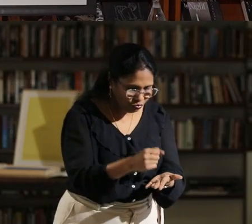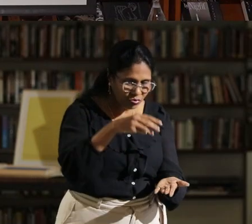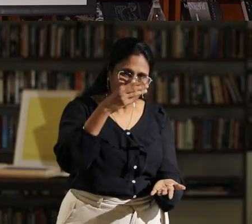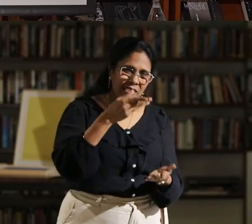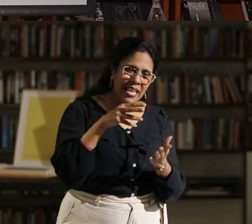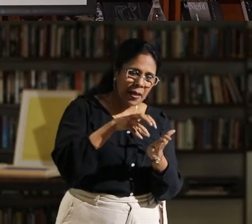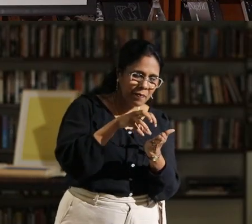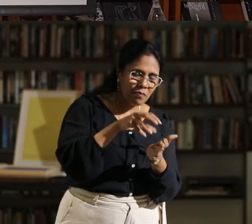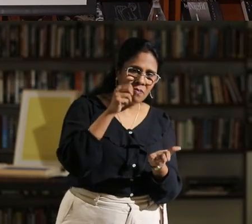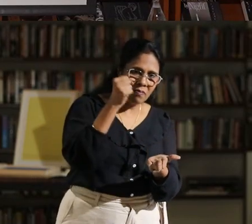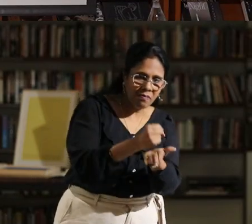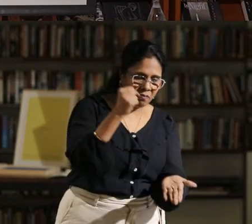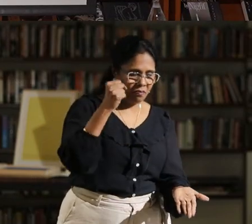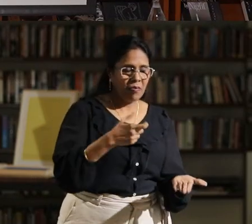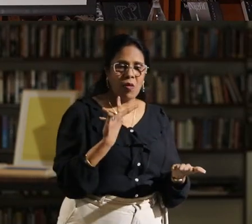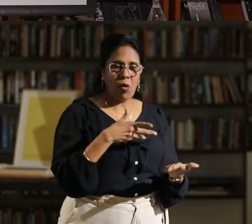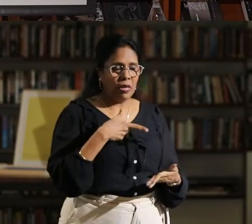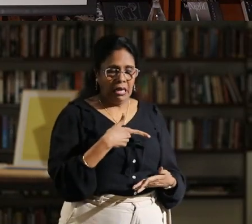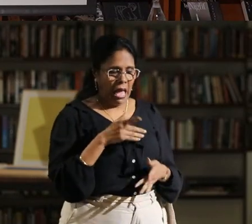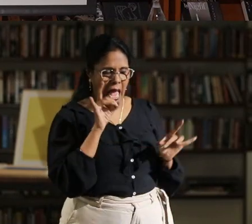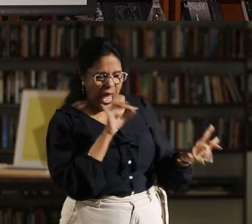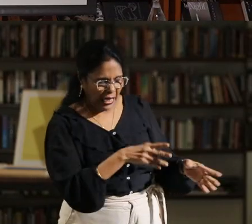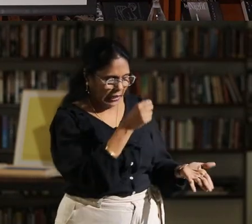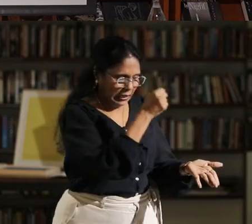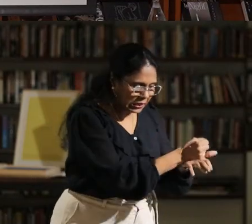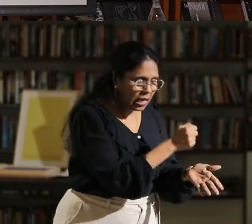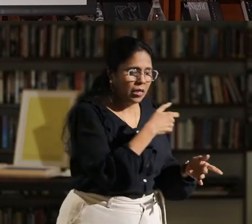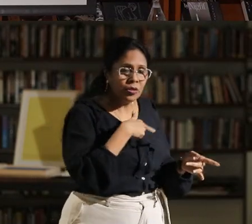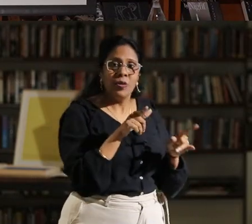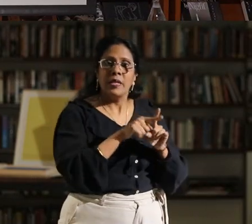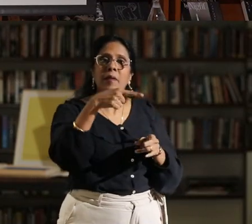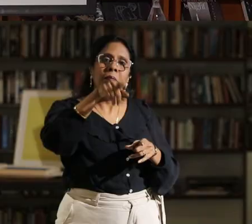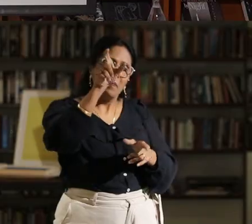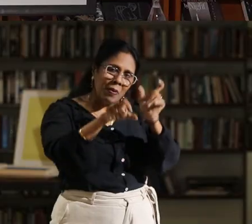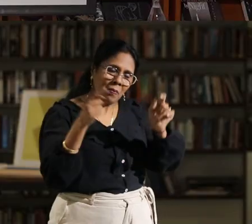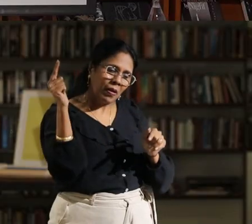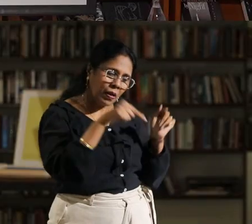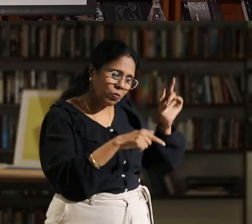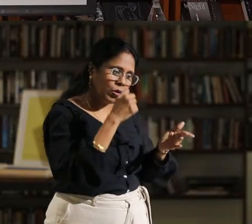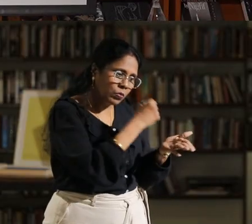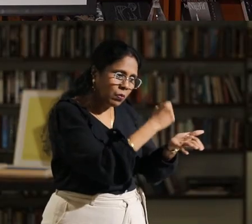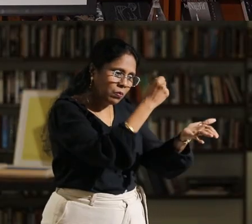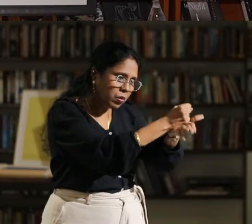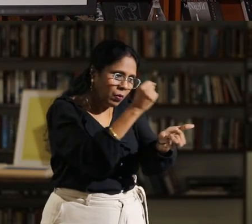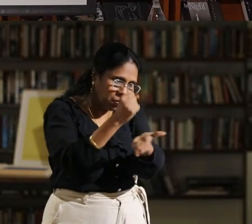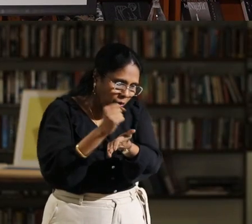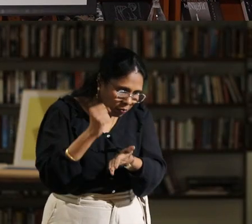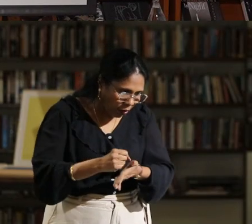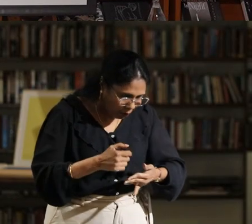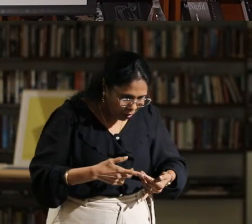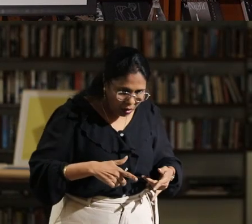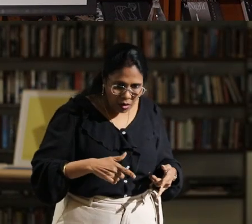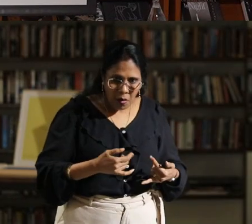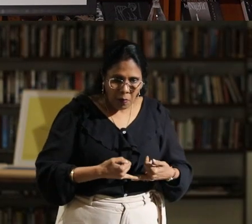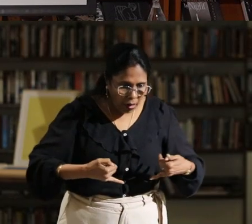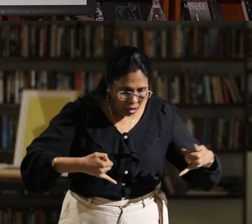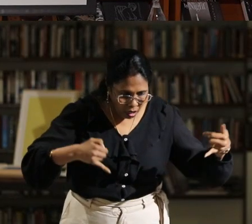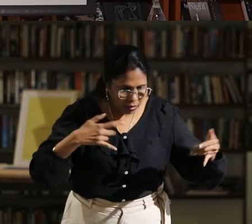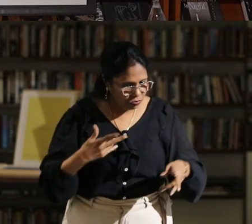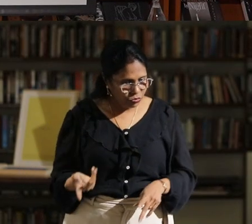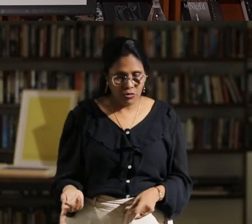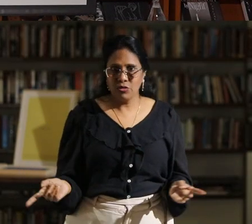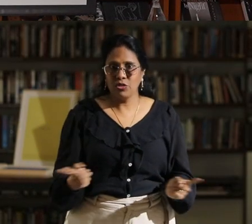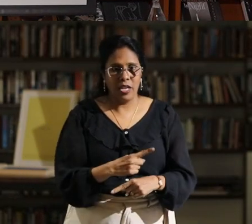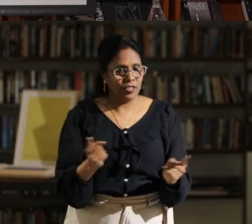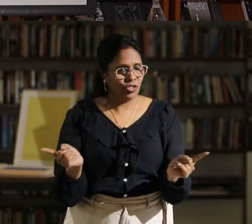inside what is otherwise a space less than 1 kilometer square. You know, the whole when you're talking